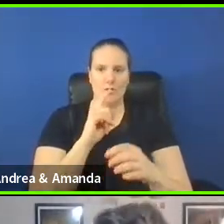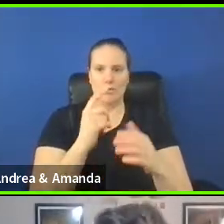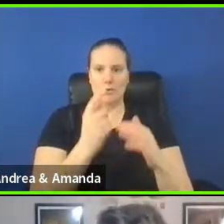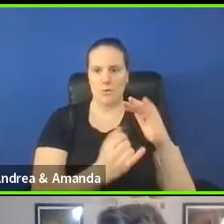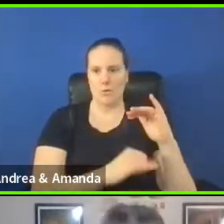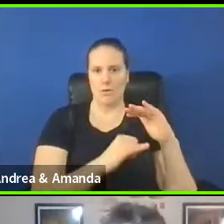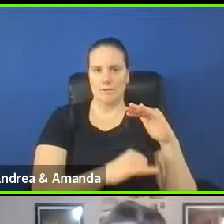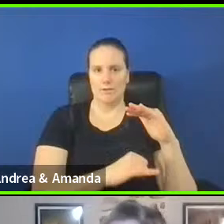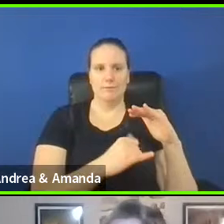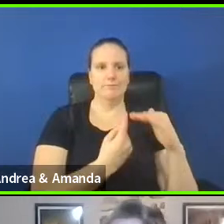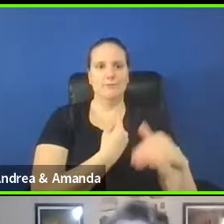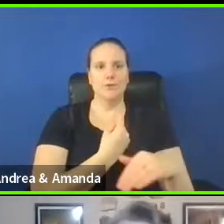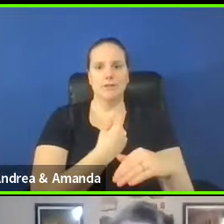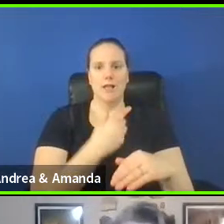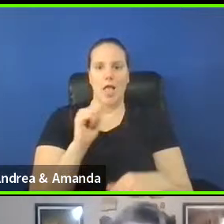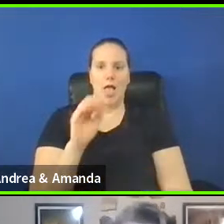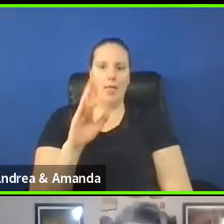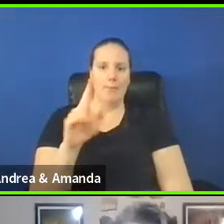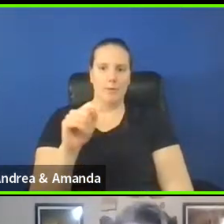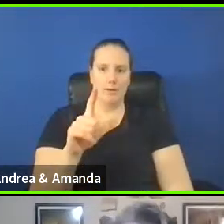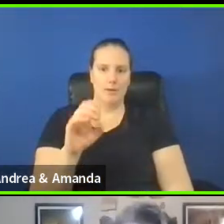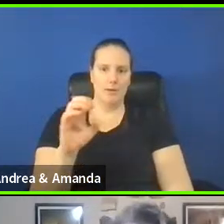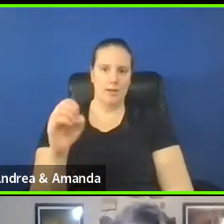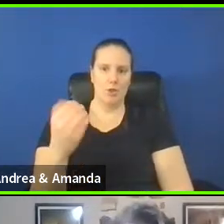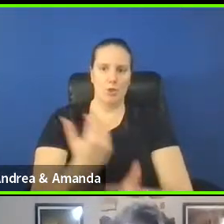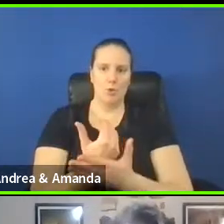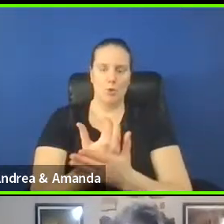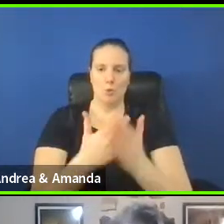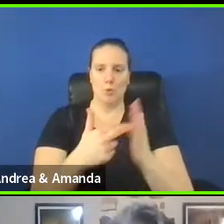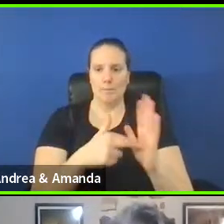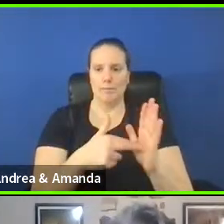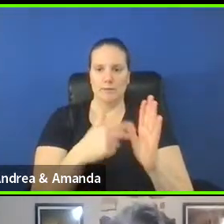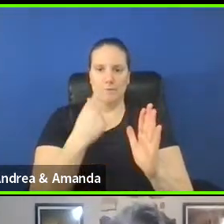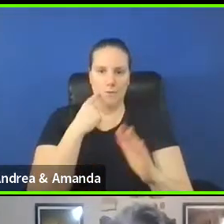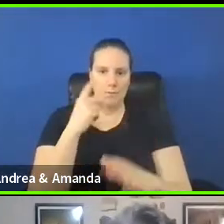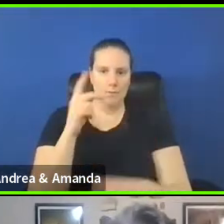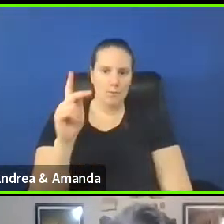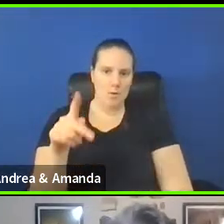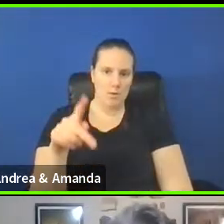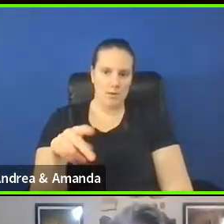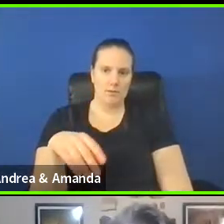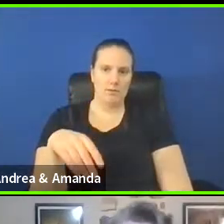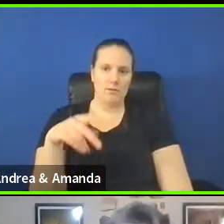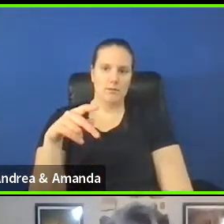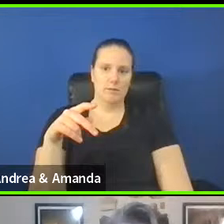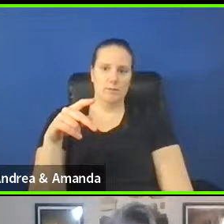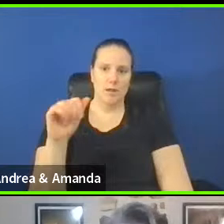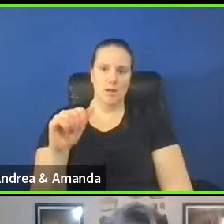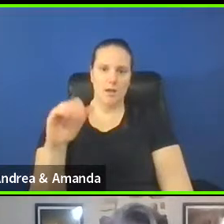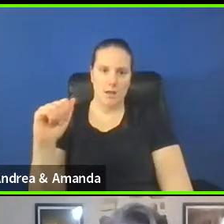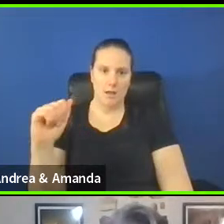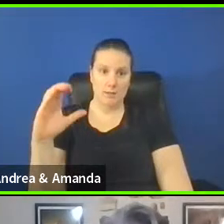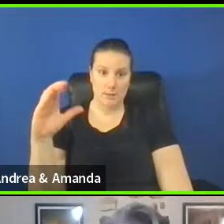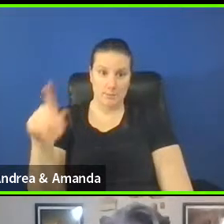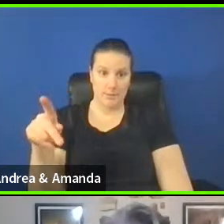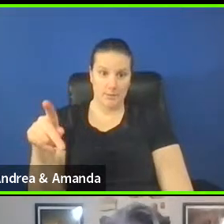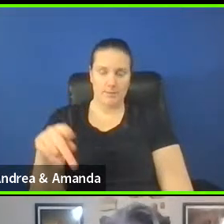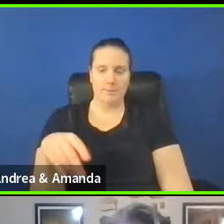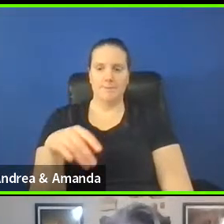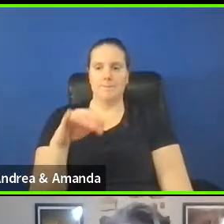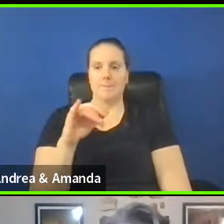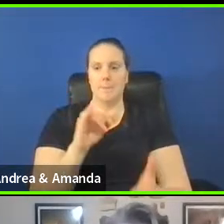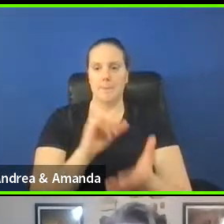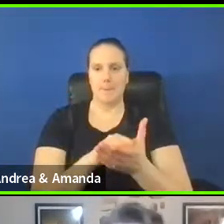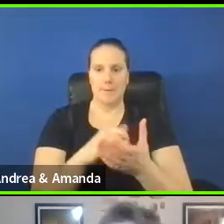Hello, everyone. My name is Albert Lee. I am the new representative for the Portland NAACP, and I